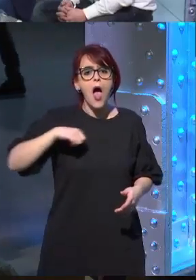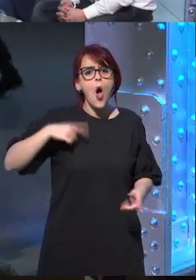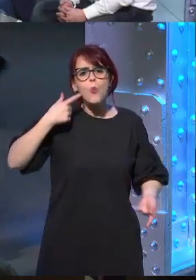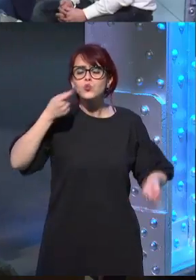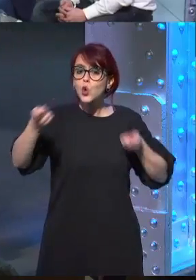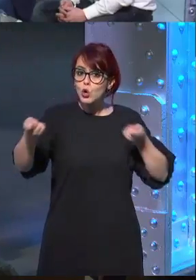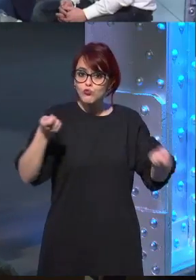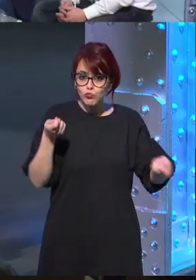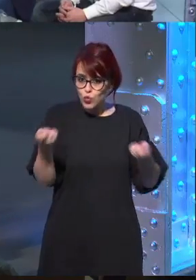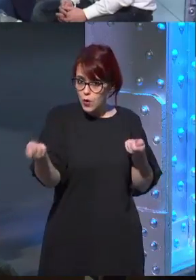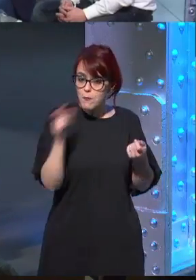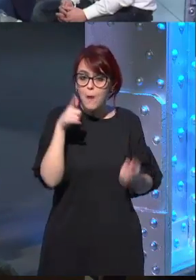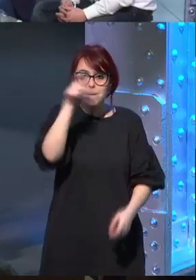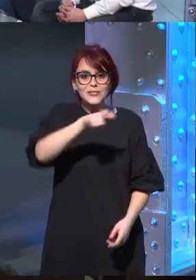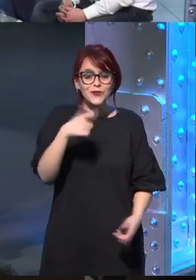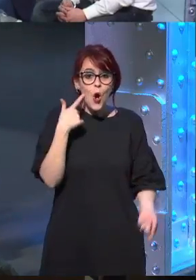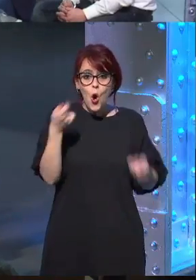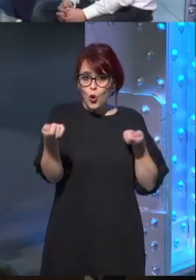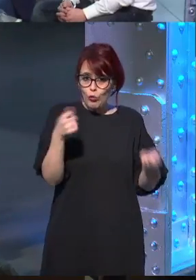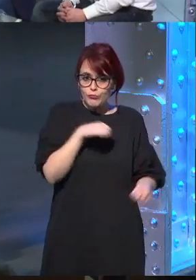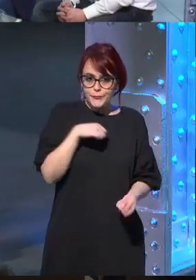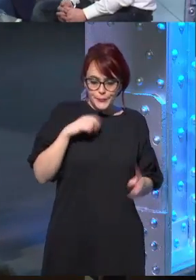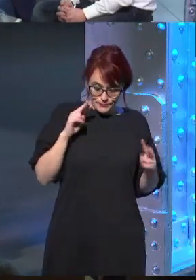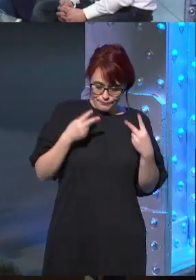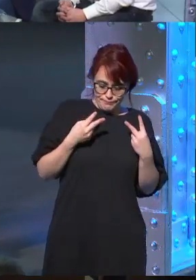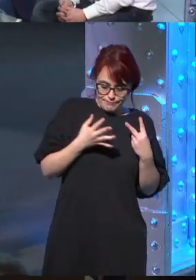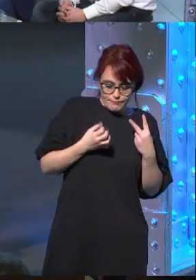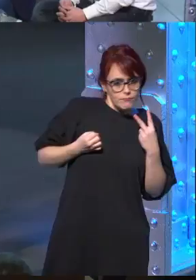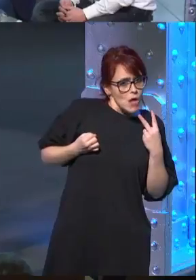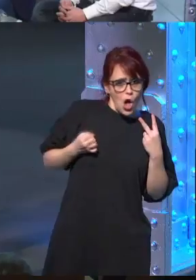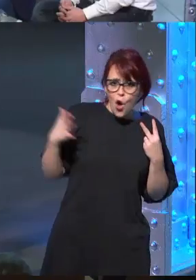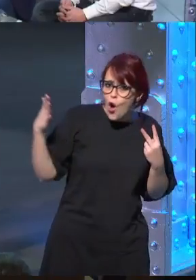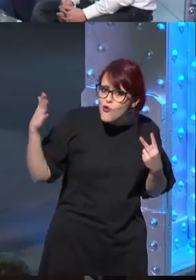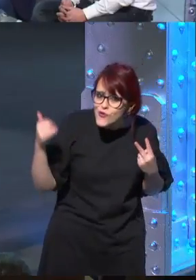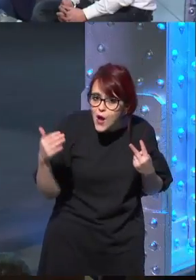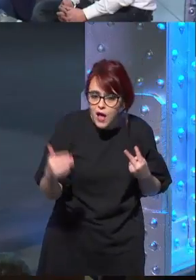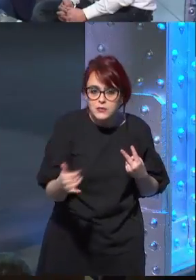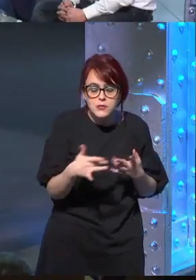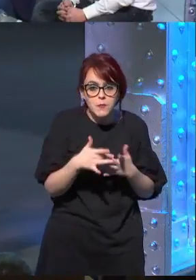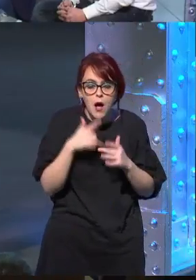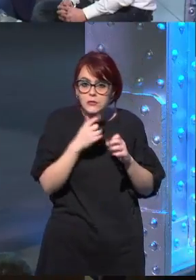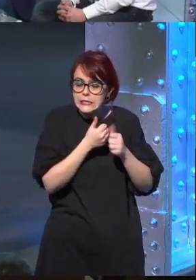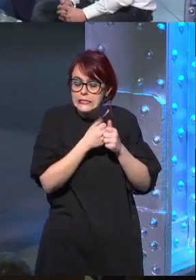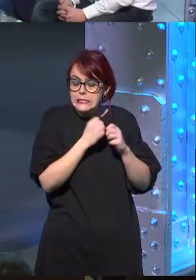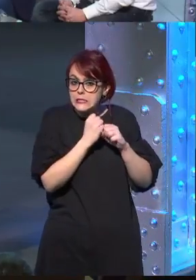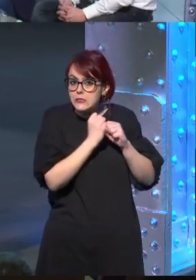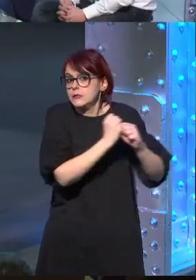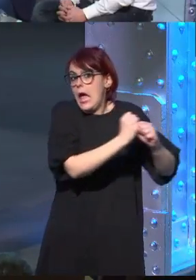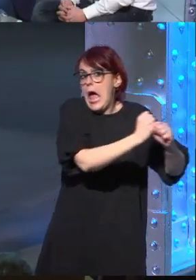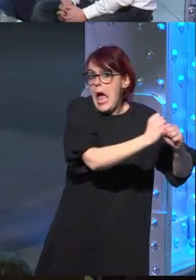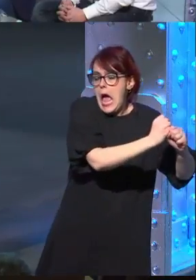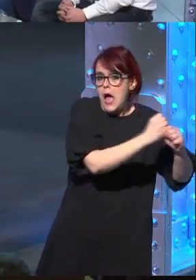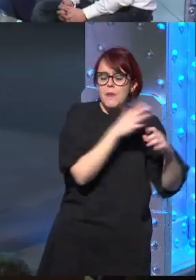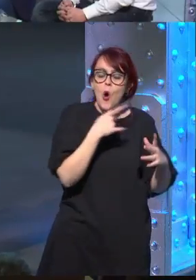besides values, we need to teach them self-control. There's a generation of people without any